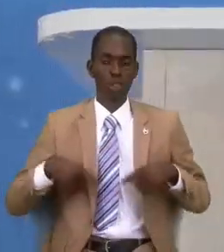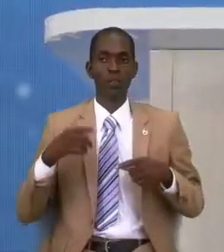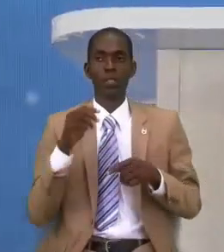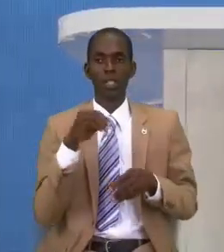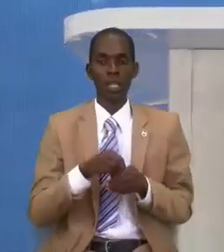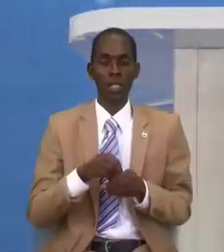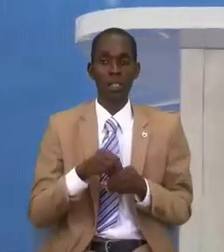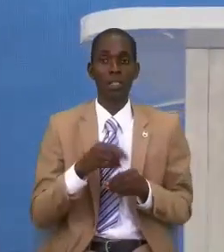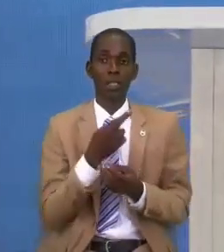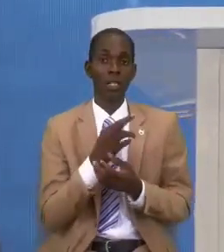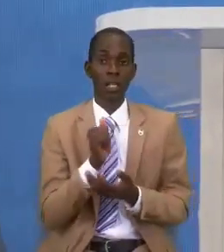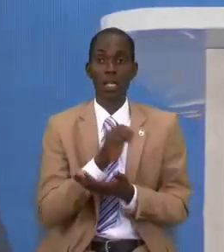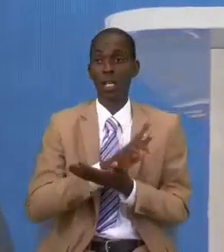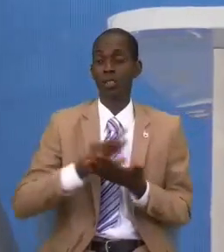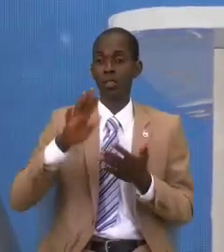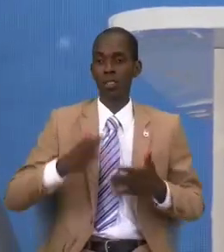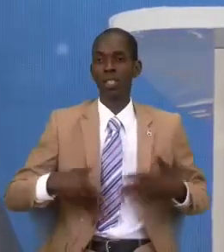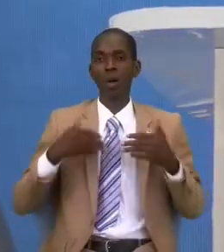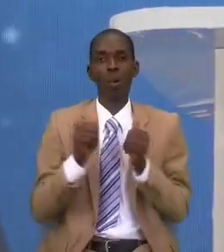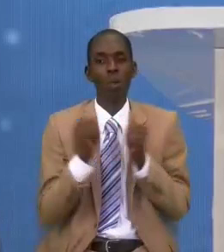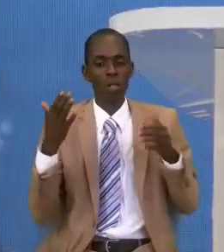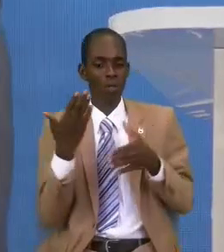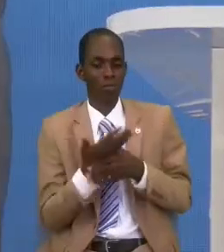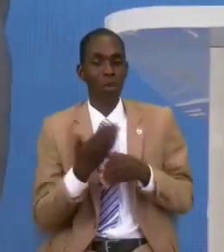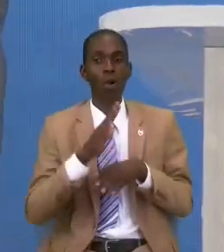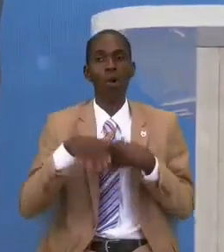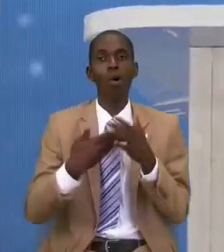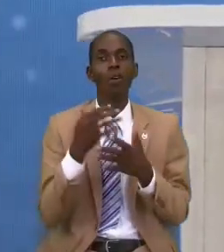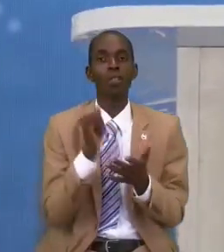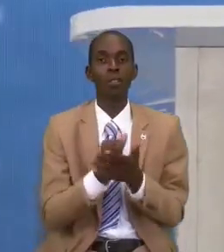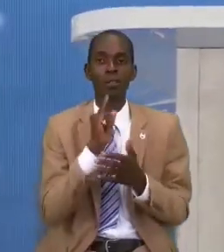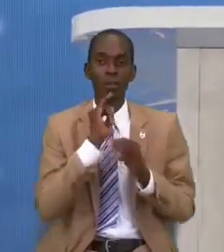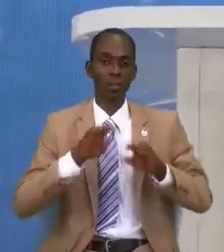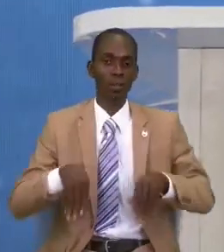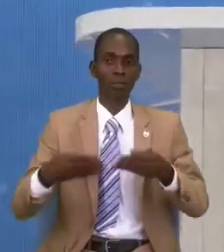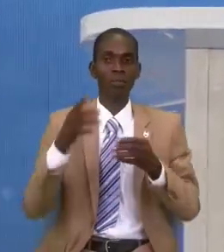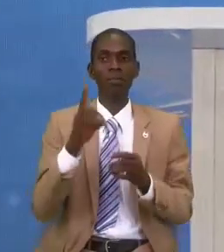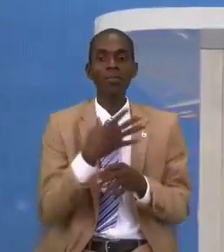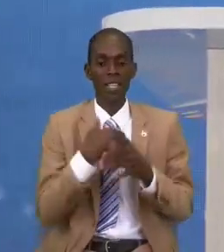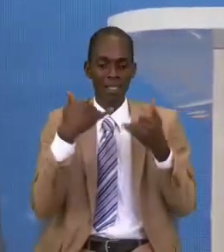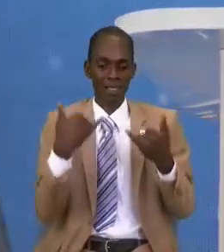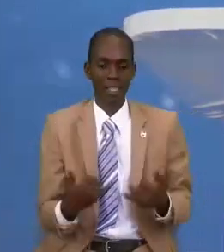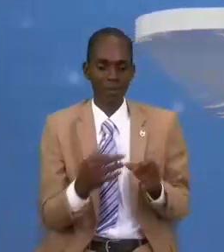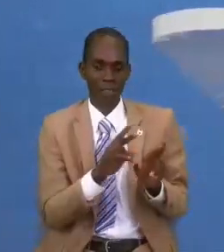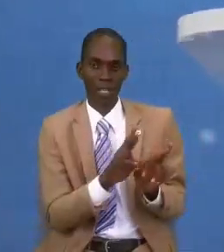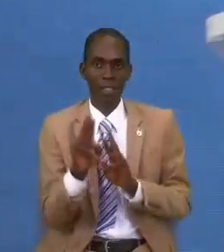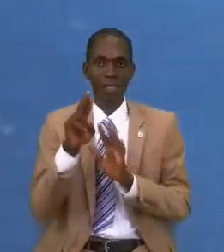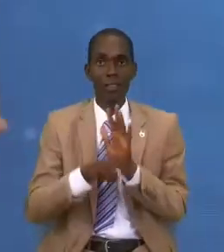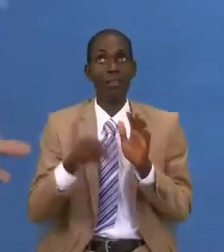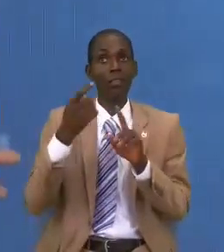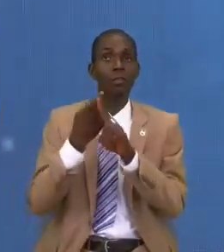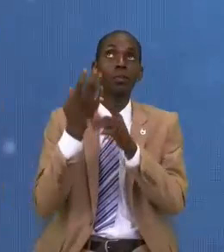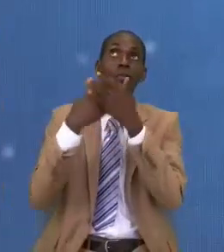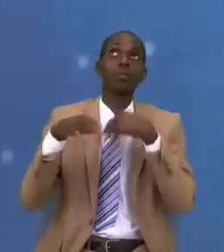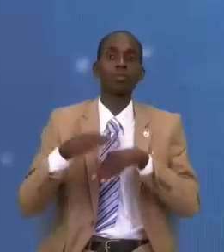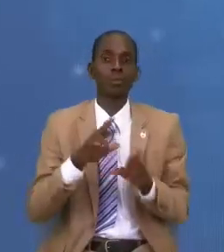that is provided. And then readiness, readiness for heaven, readiness for the new earth and the new heavens. Everything you